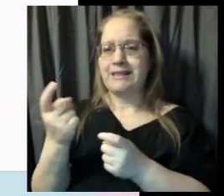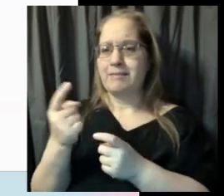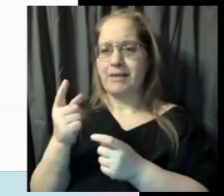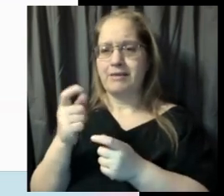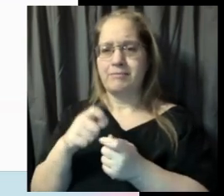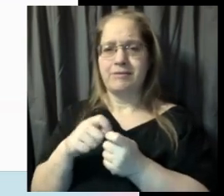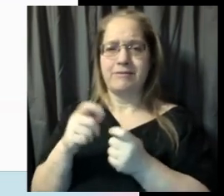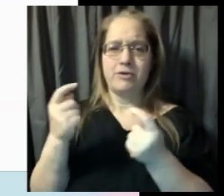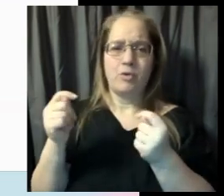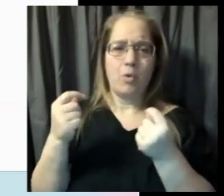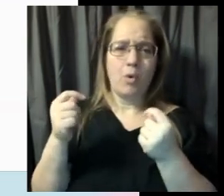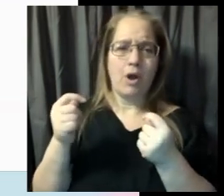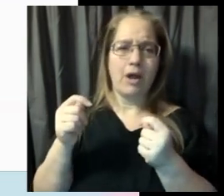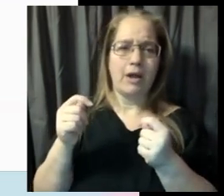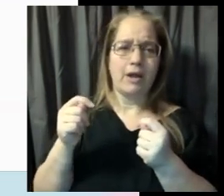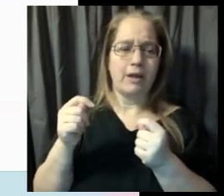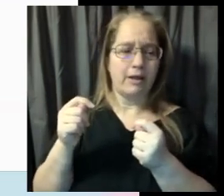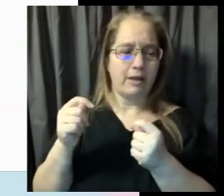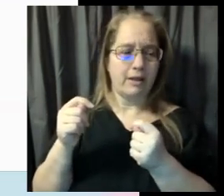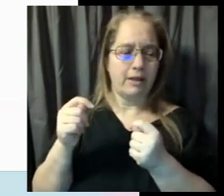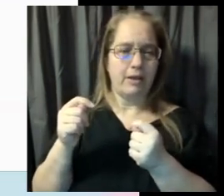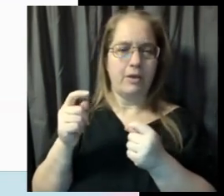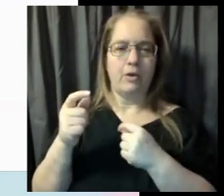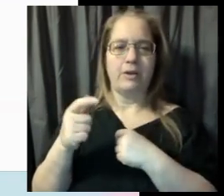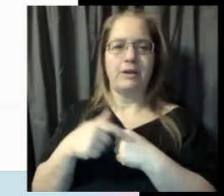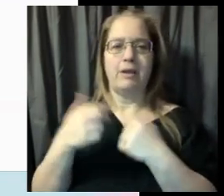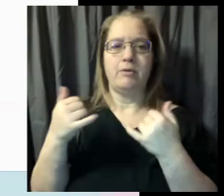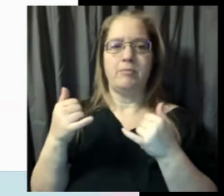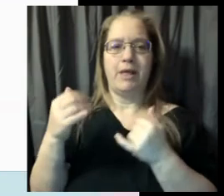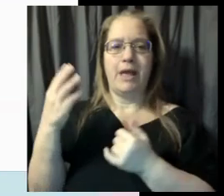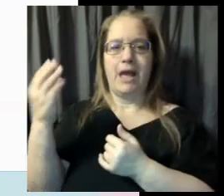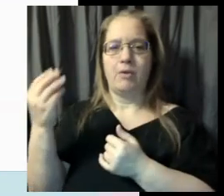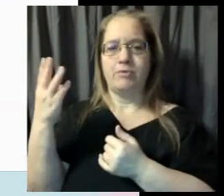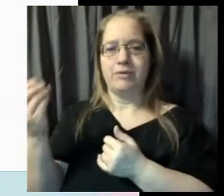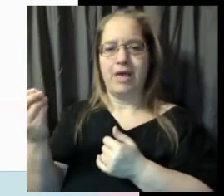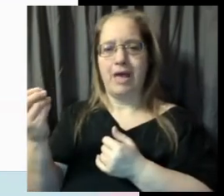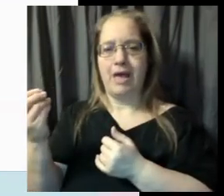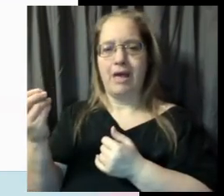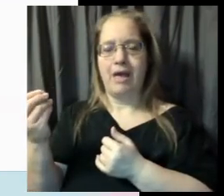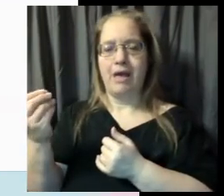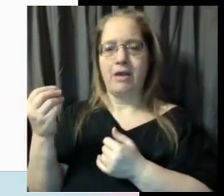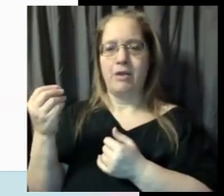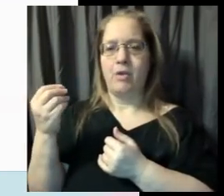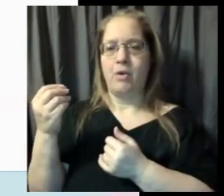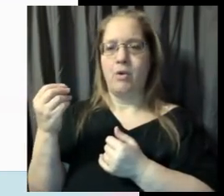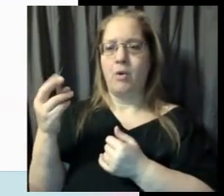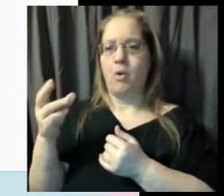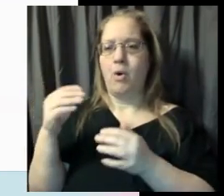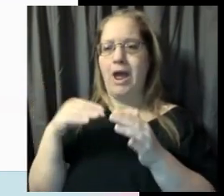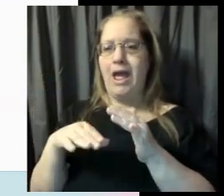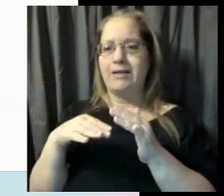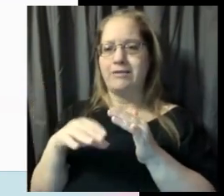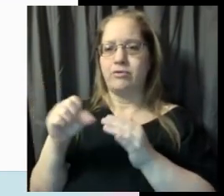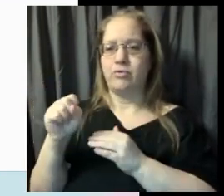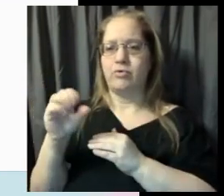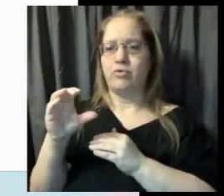time to spend outside, or maybe having access to some screen time. So they just